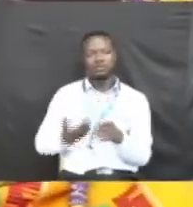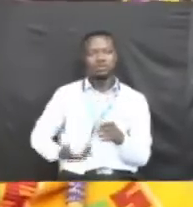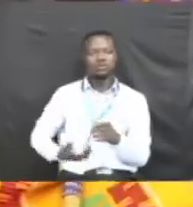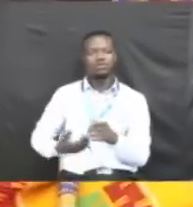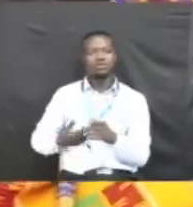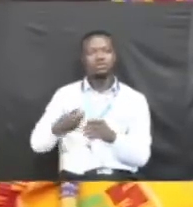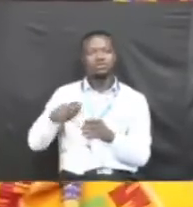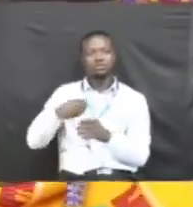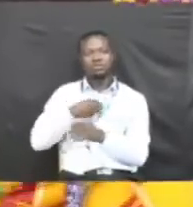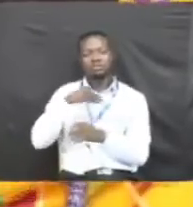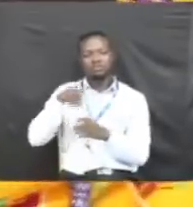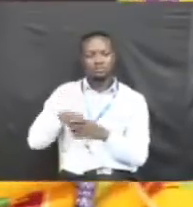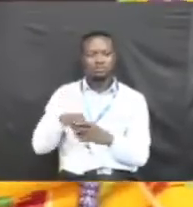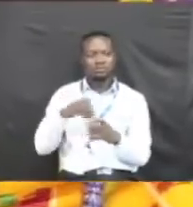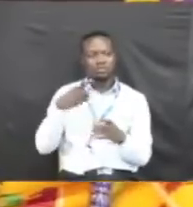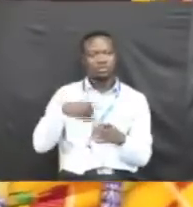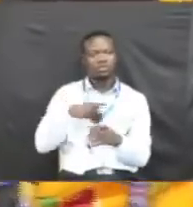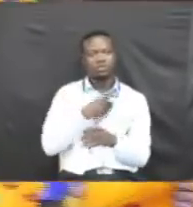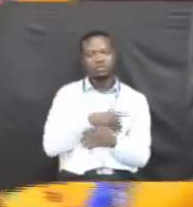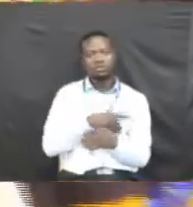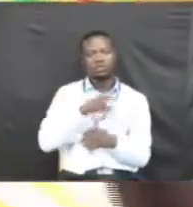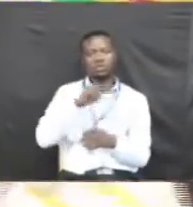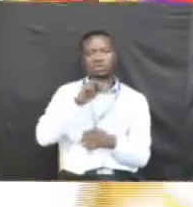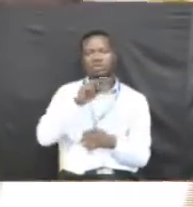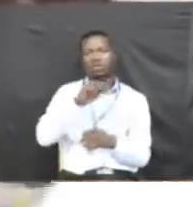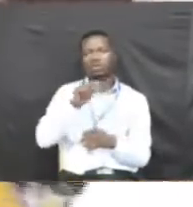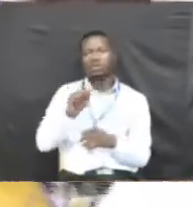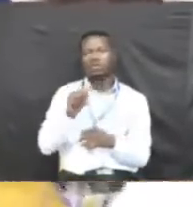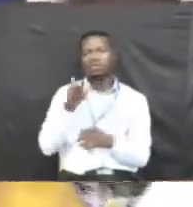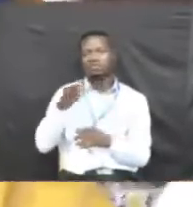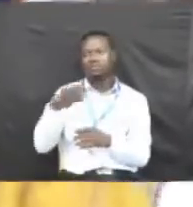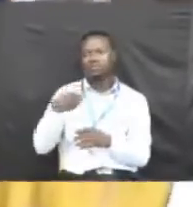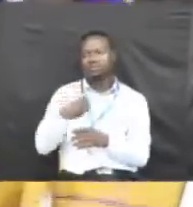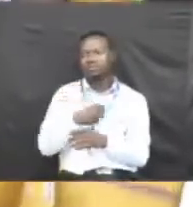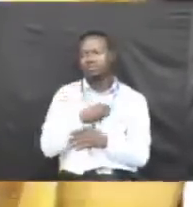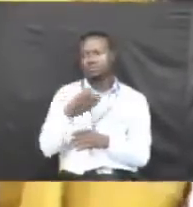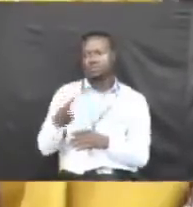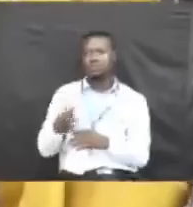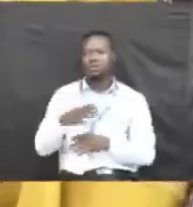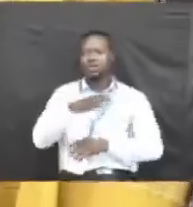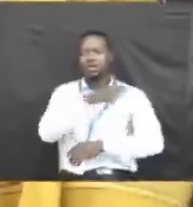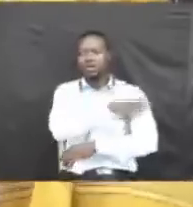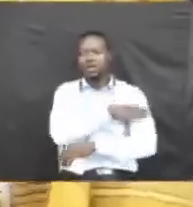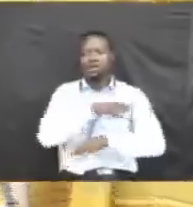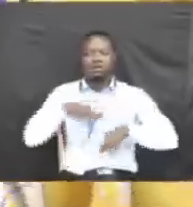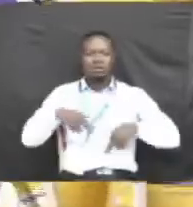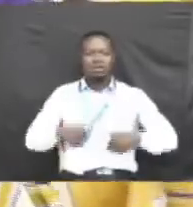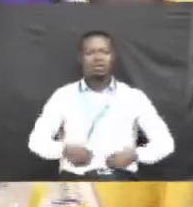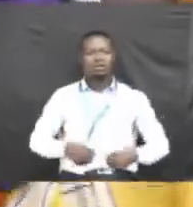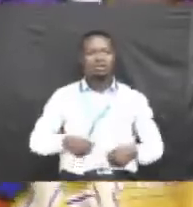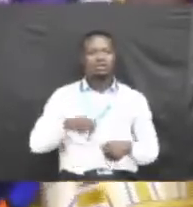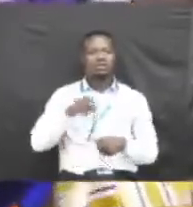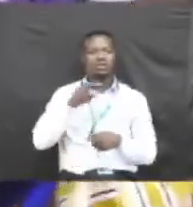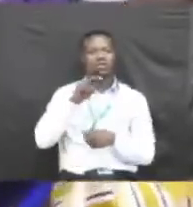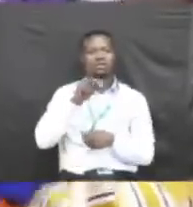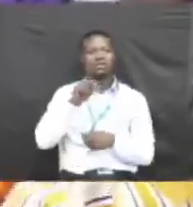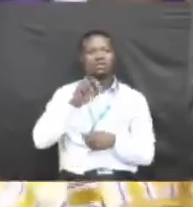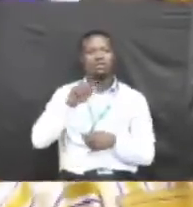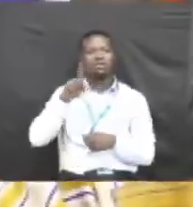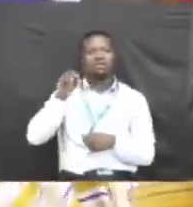committee. Dickness Nana is also a member. Captain Richard, Elder Nana Bunakui,